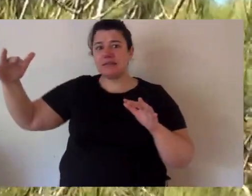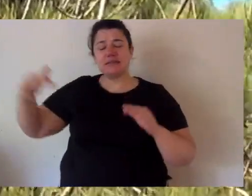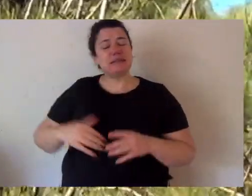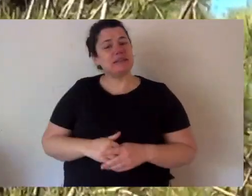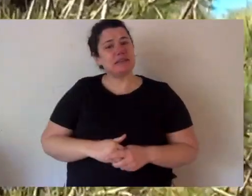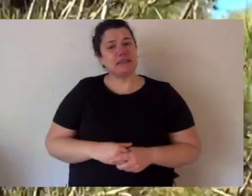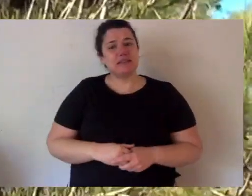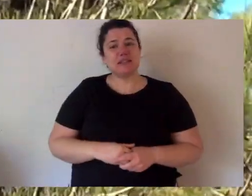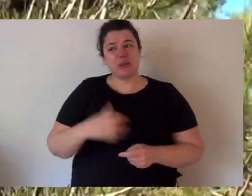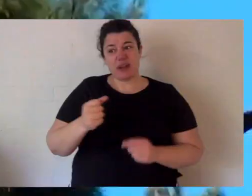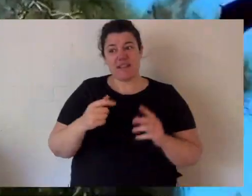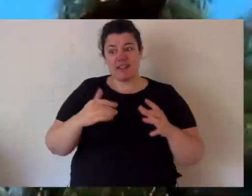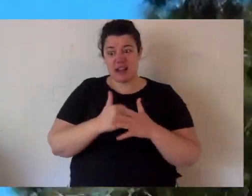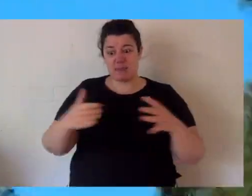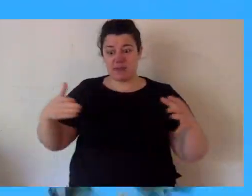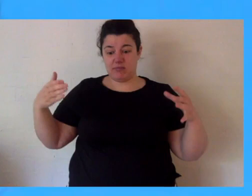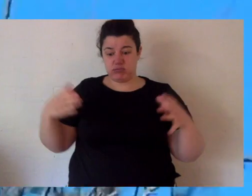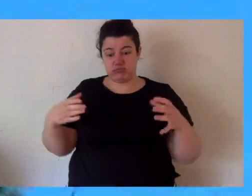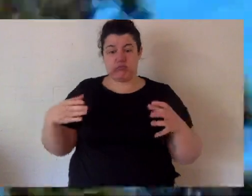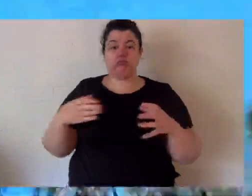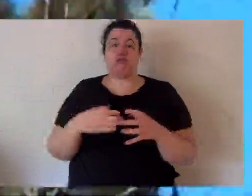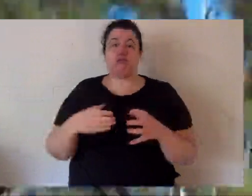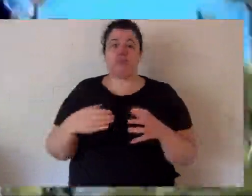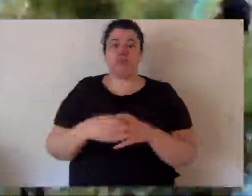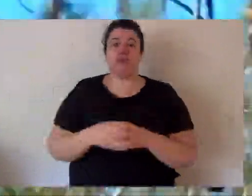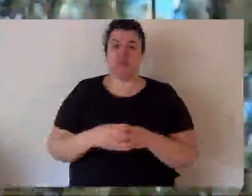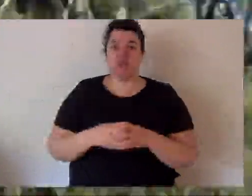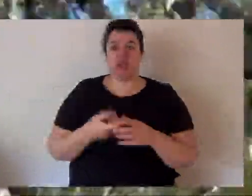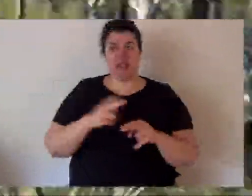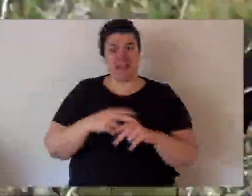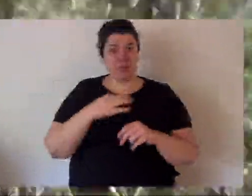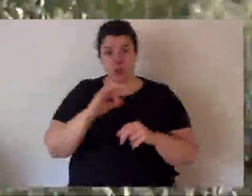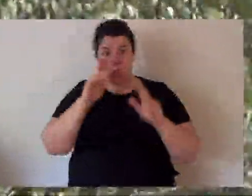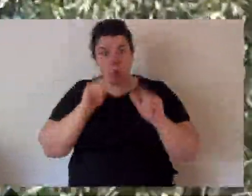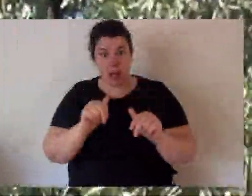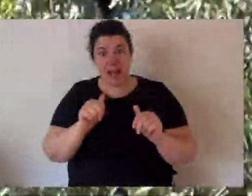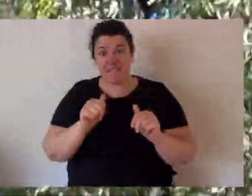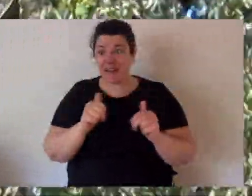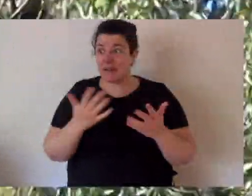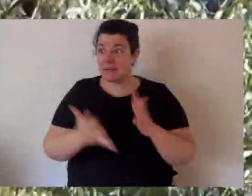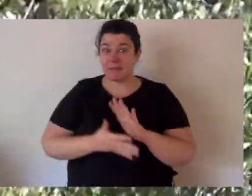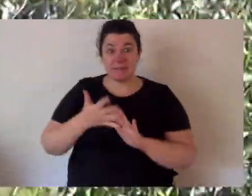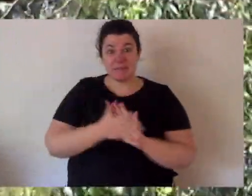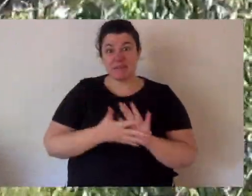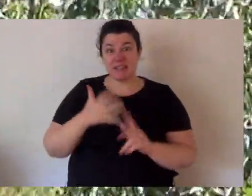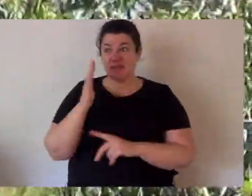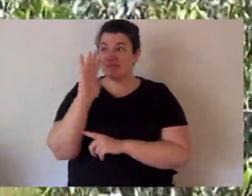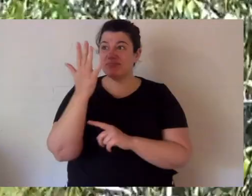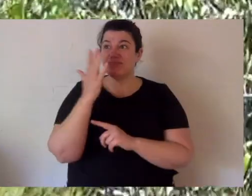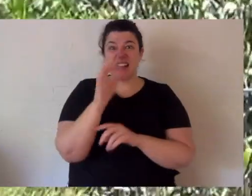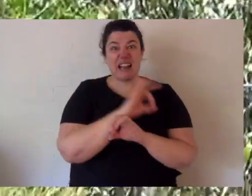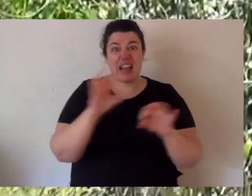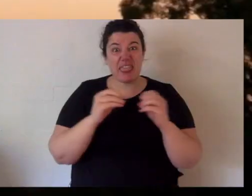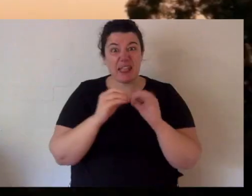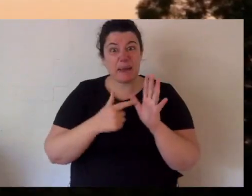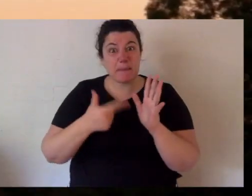sometimes forcibly. Now either way, we have a population that is in decline, and without their protection and conservation, we could end up with forests